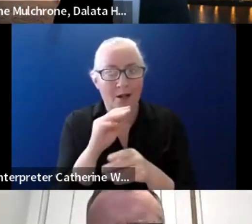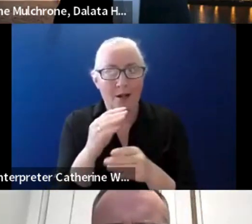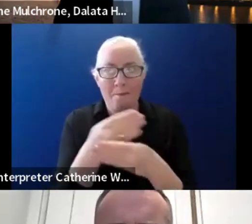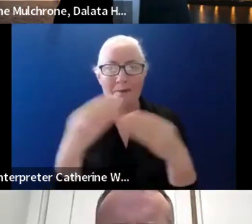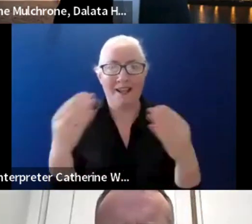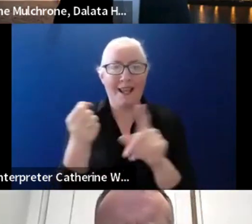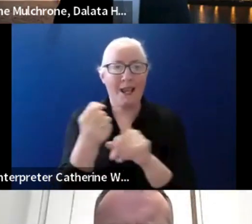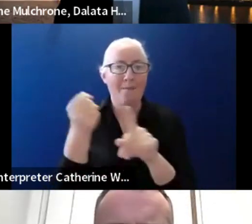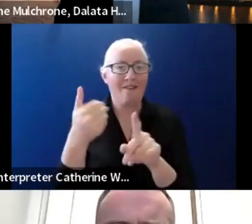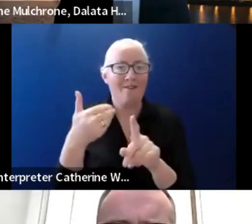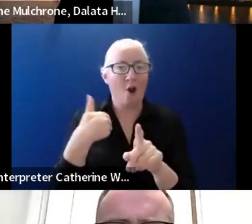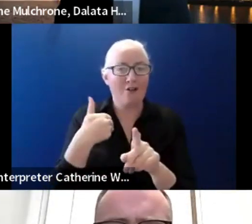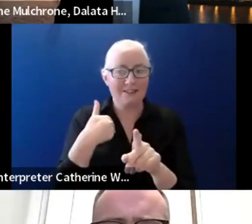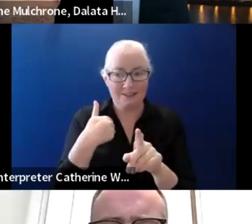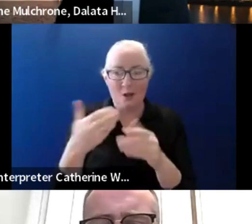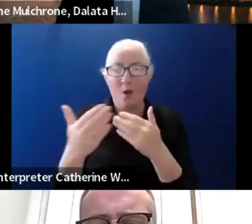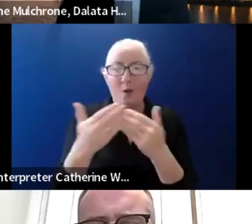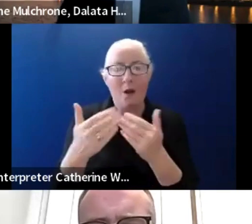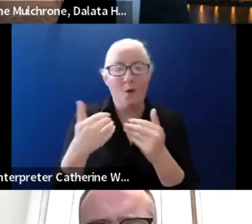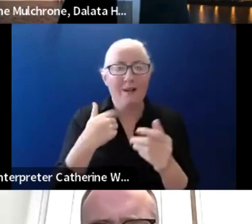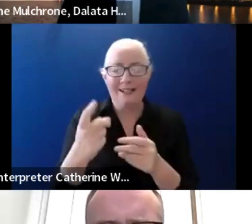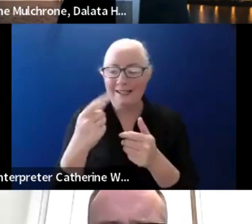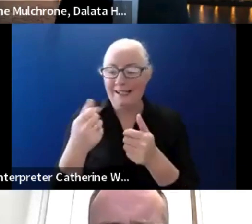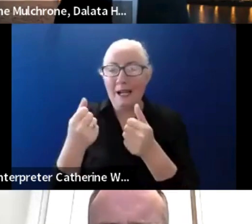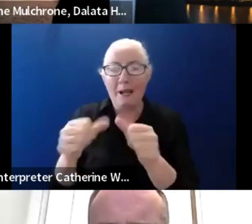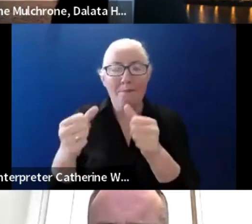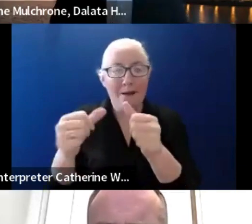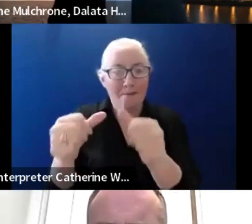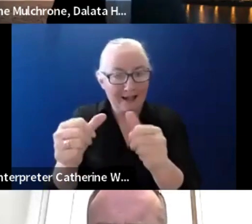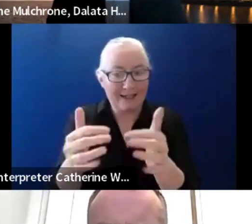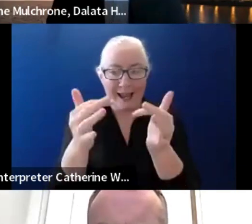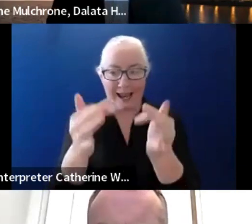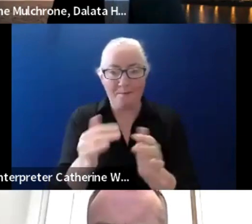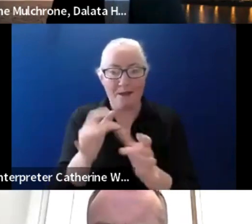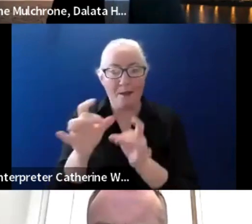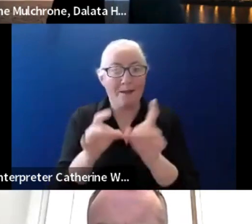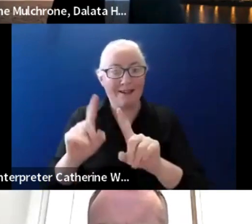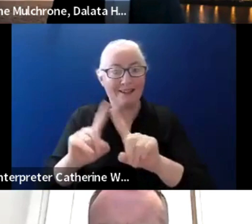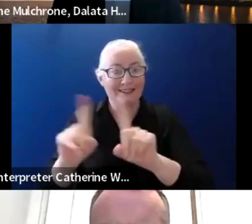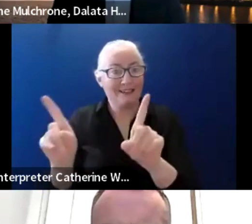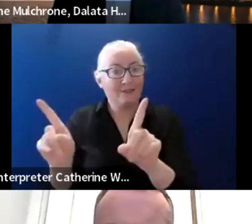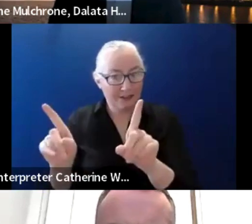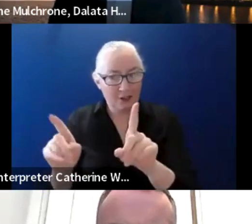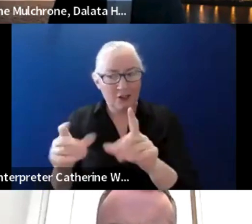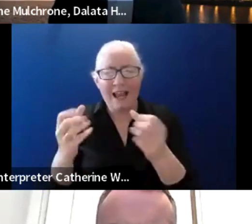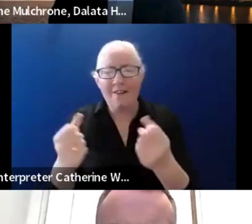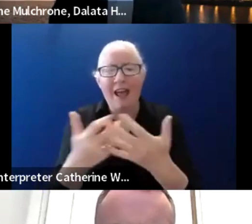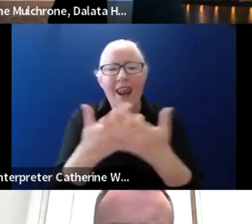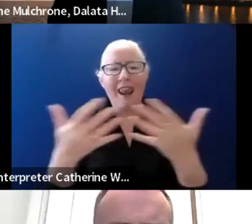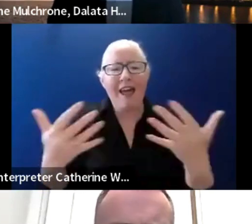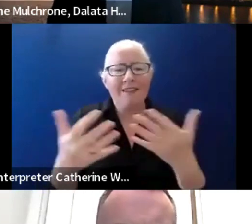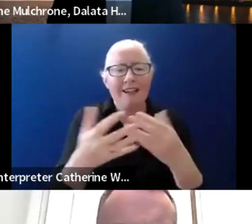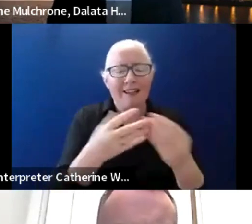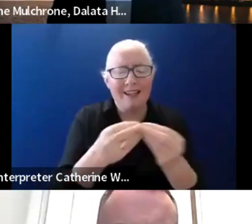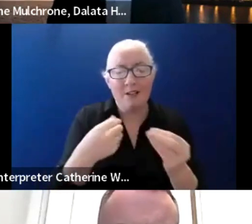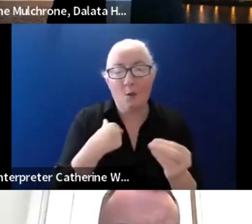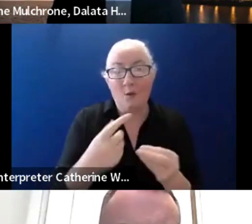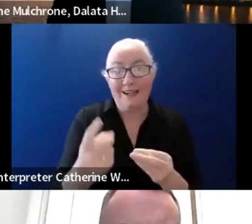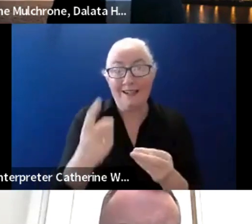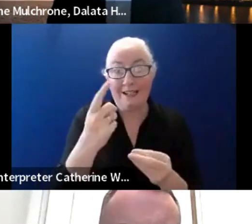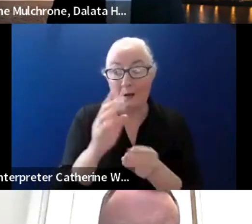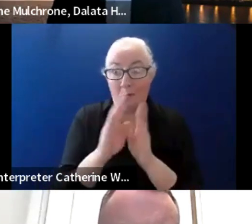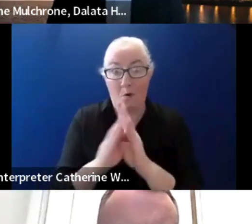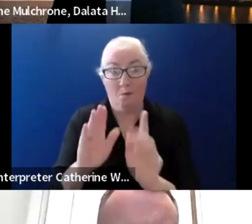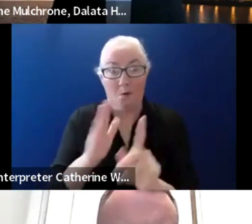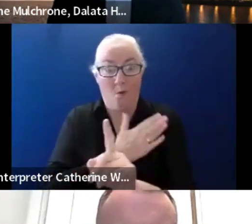us, that we felt, okay, what we've implemented is actually making a difference. So there was lots of different things that we did within that to kind of,